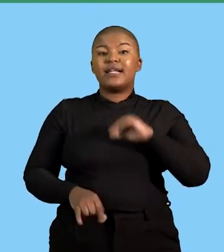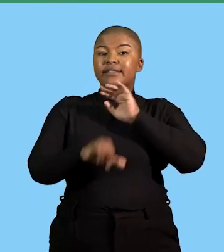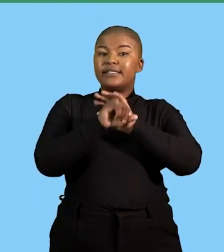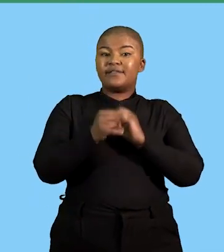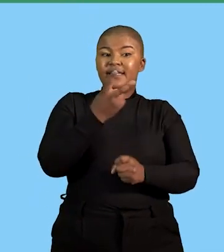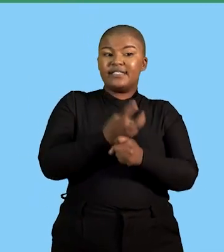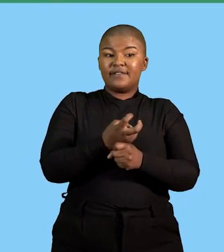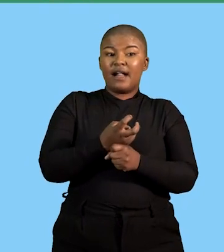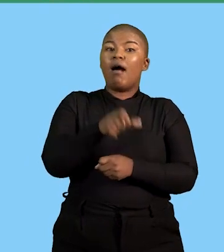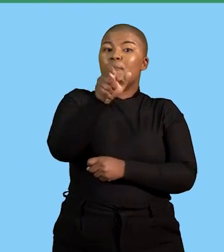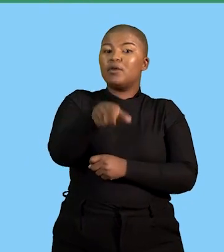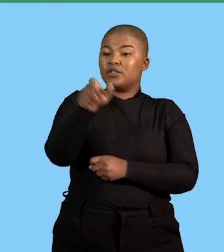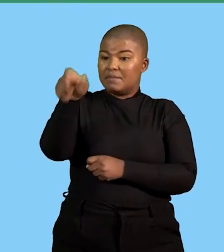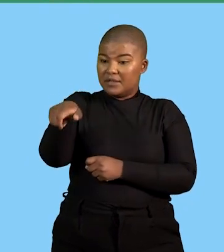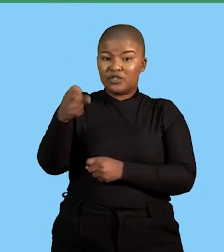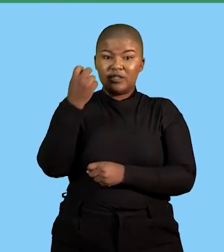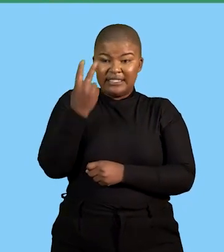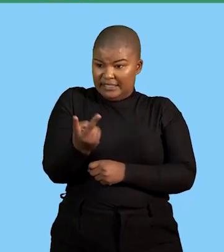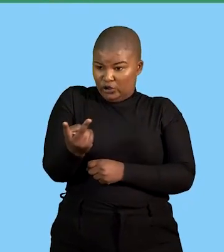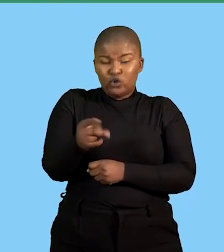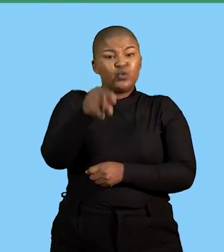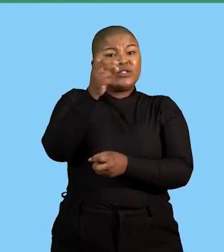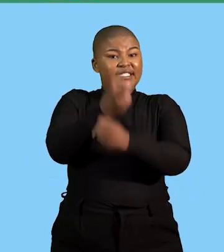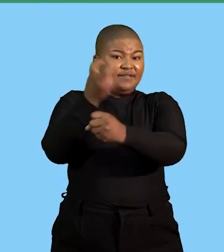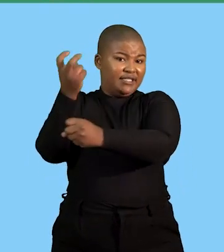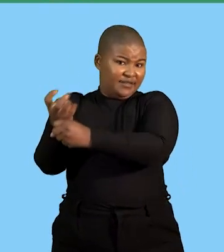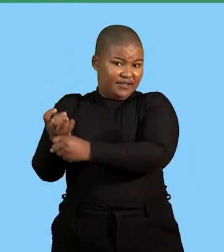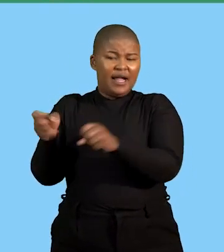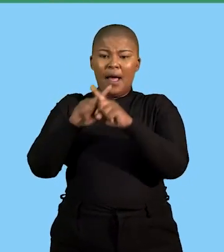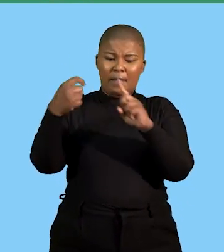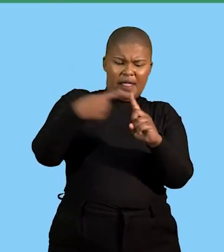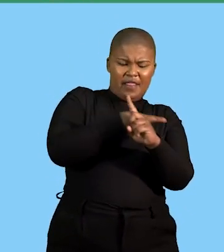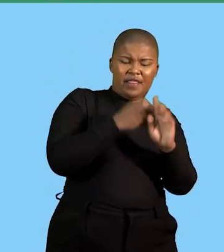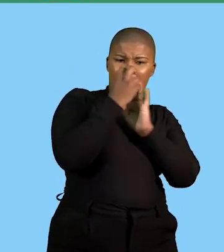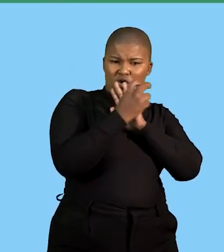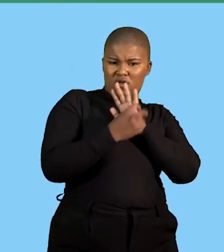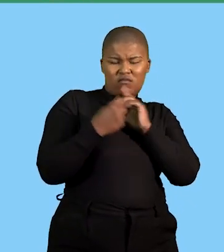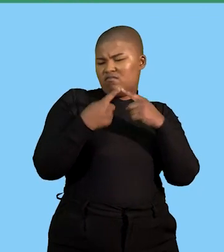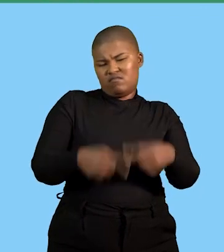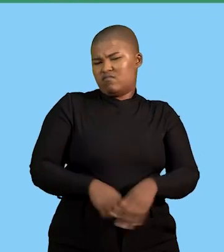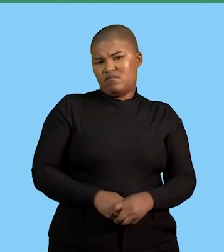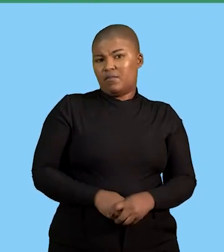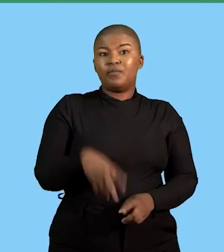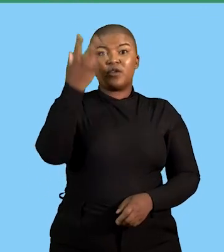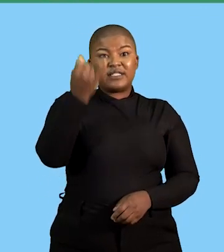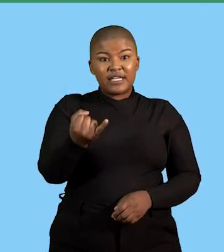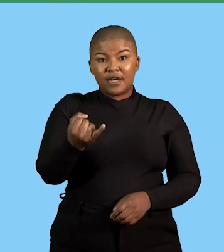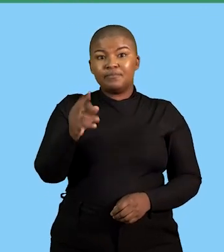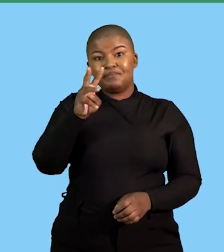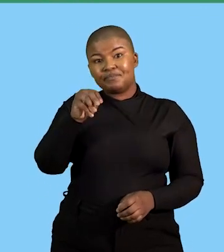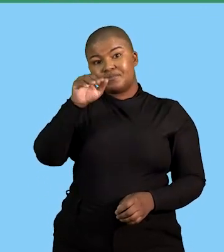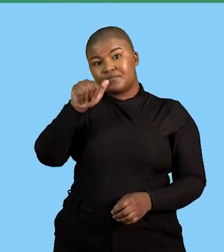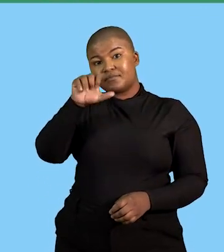identifying difficult personalities is that these people are difficult, but it doesn't mean they're doing misconduct. For instance, if you can check Mason